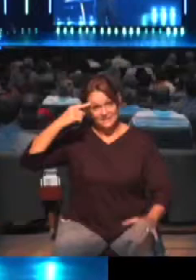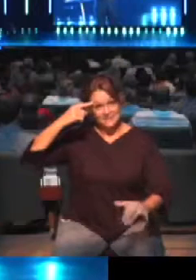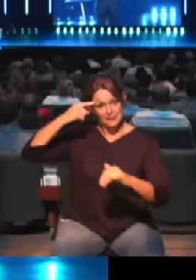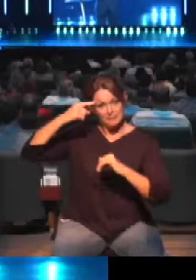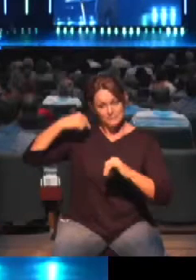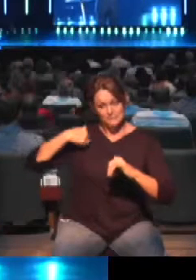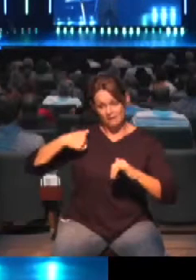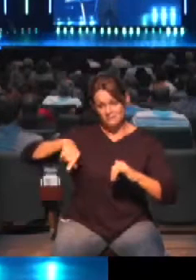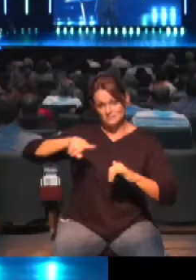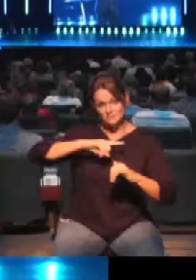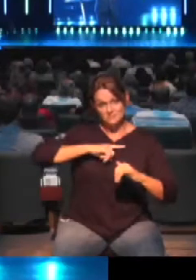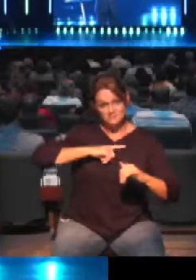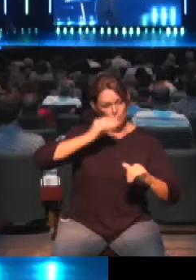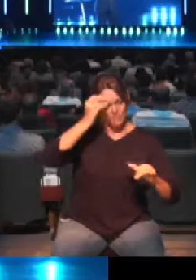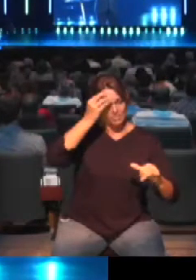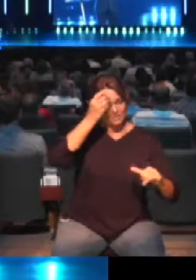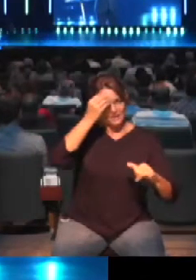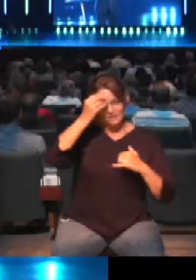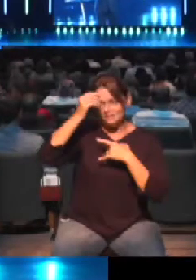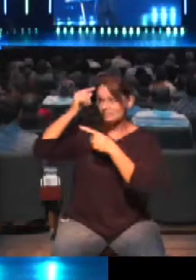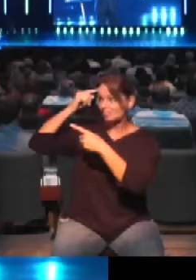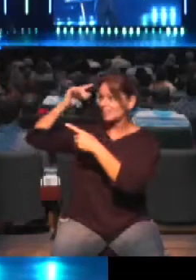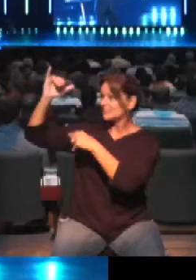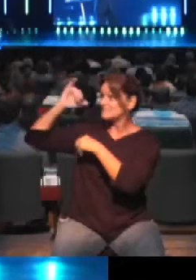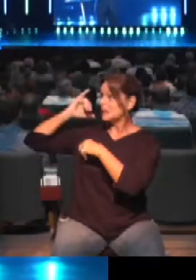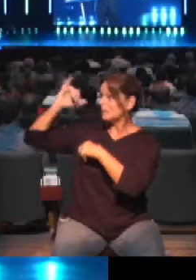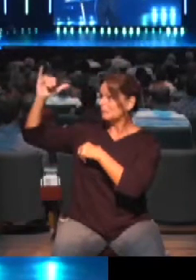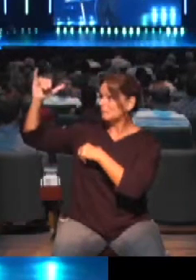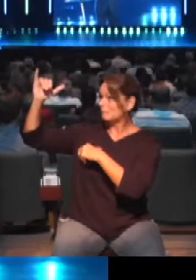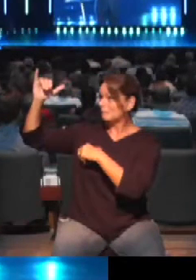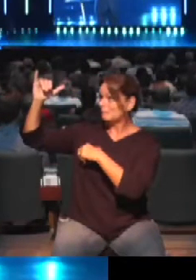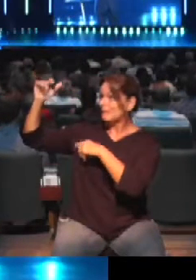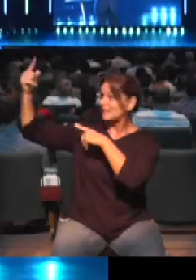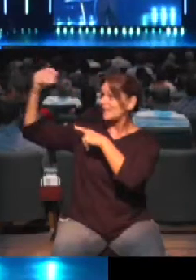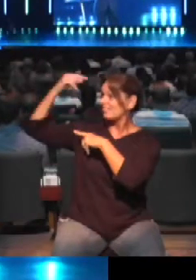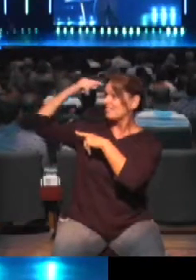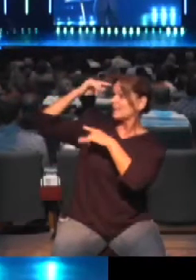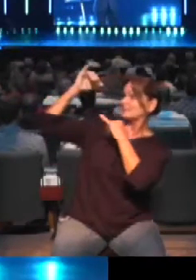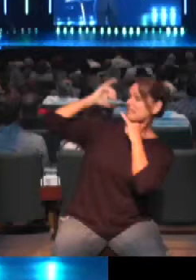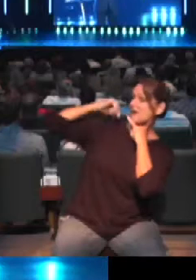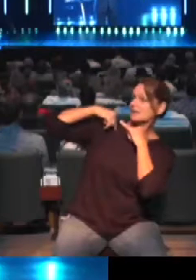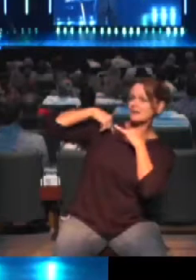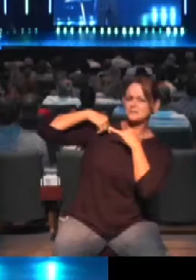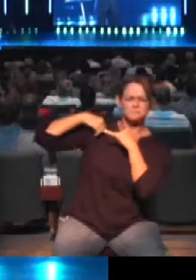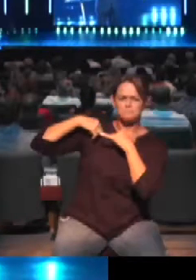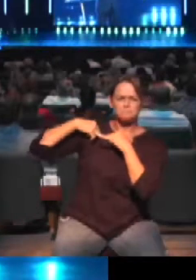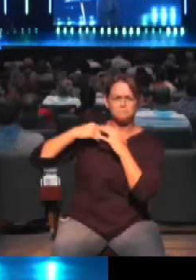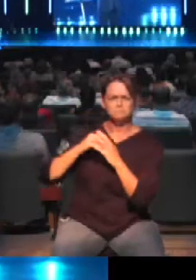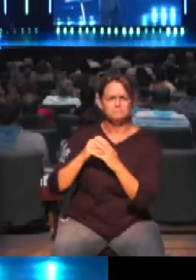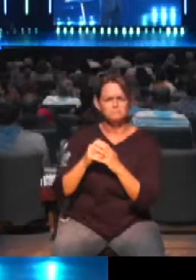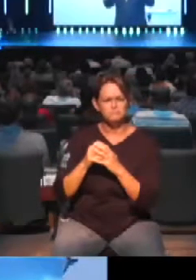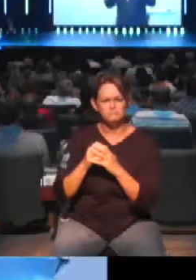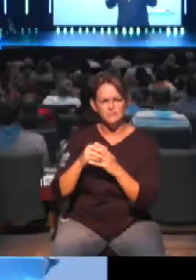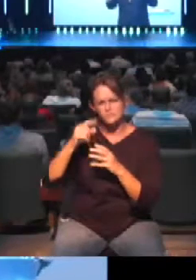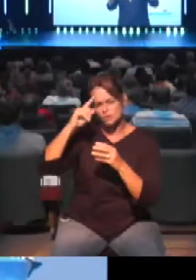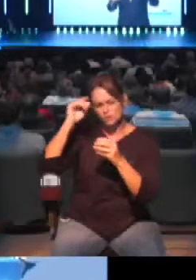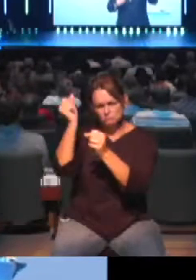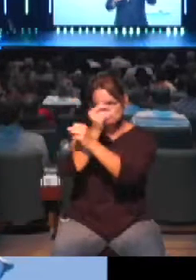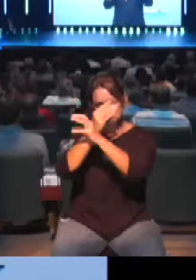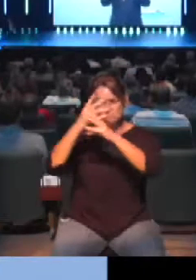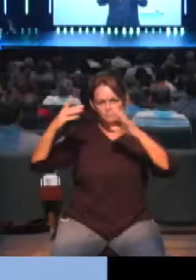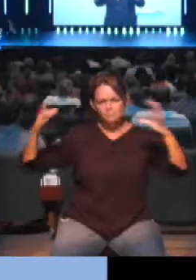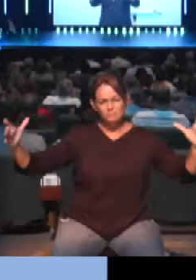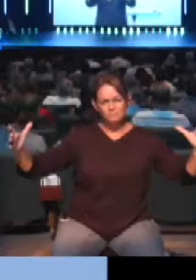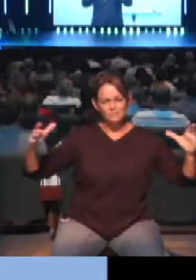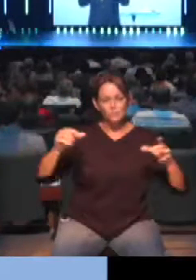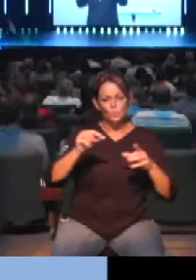think. He cannot think the way we think. Again, the theological word is omniscience.